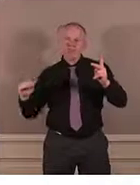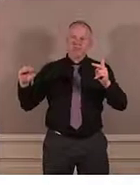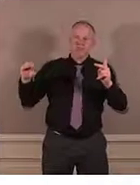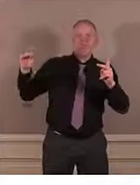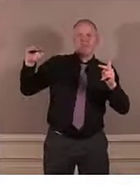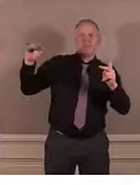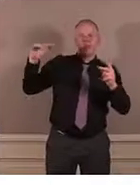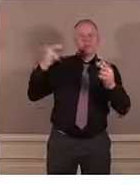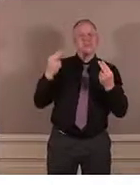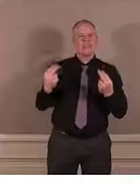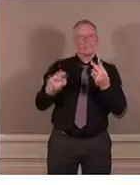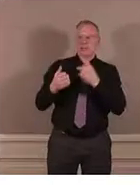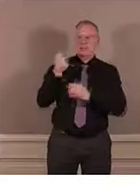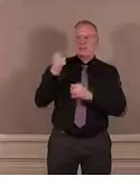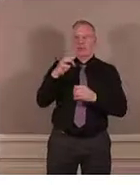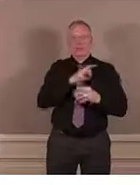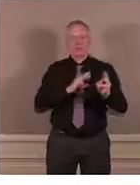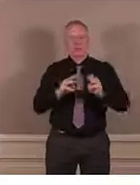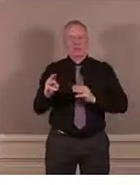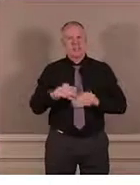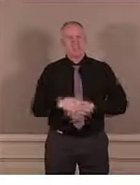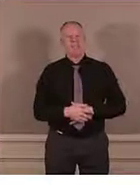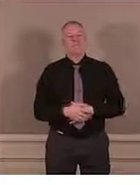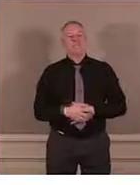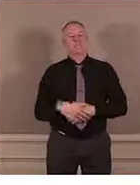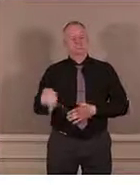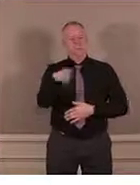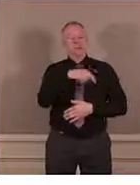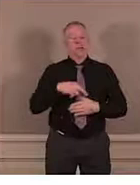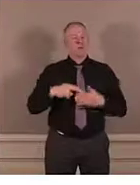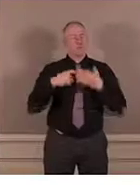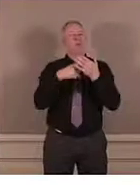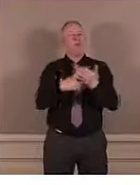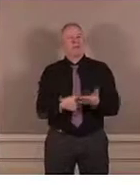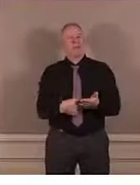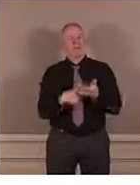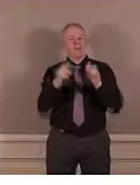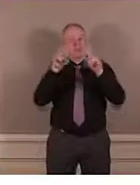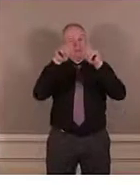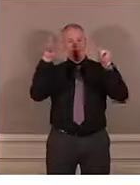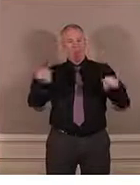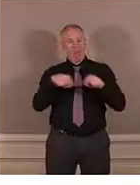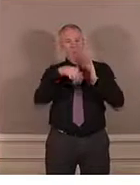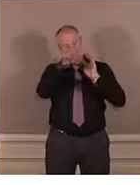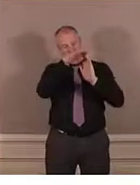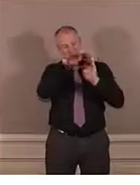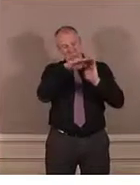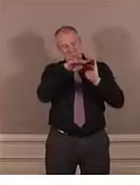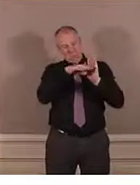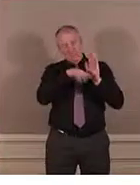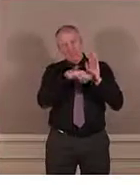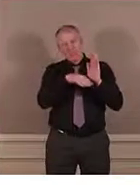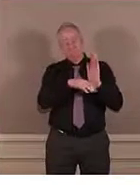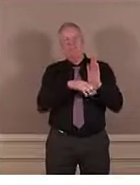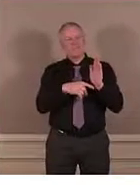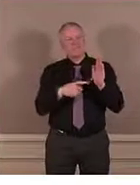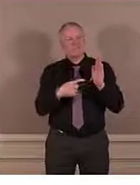towards that good practice. So we recommend our good practice framework. As I said, it's very